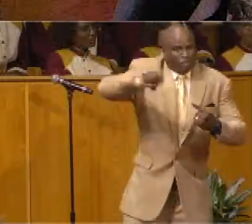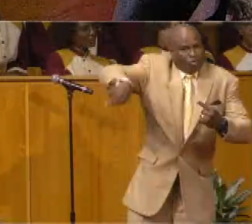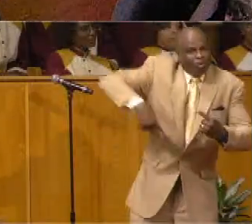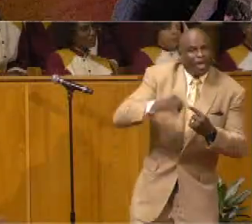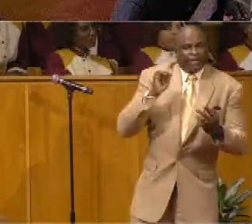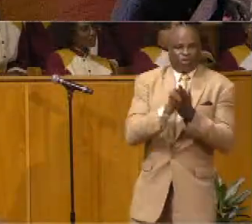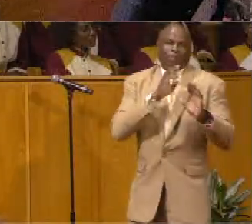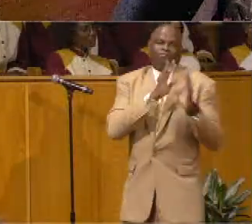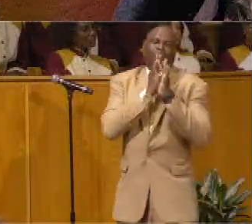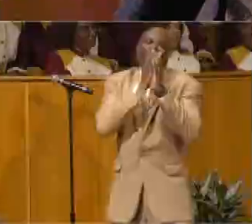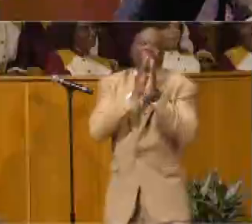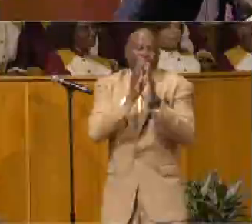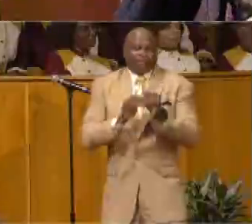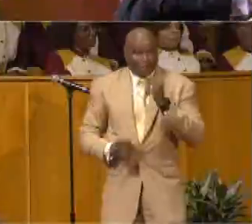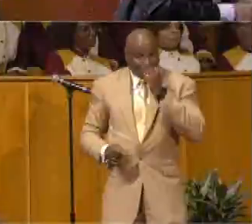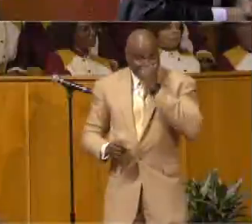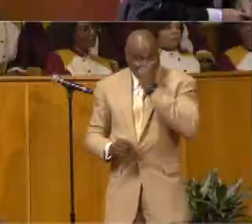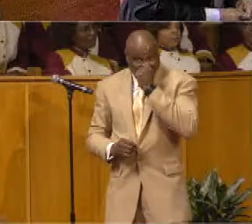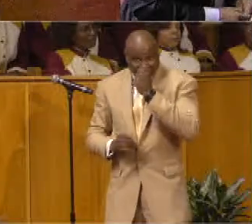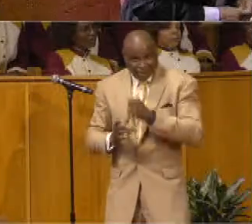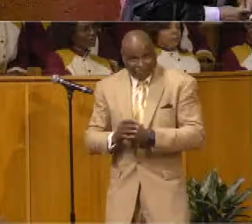to that place.